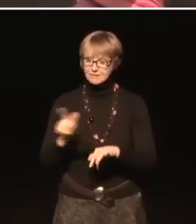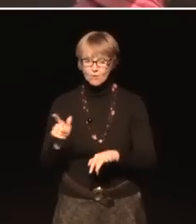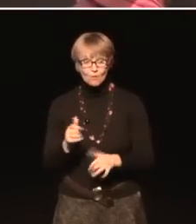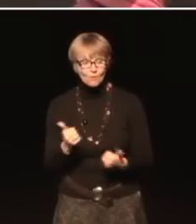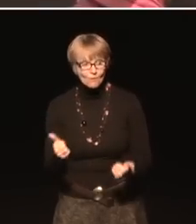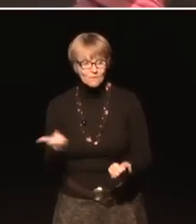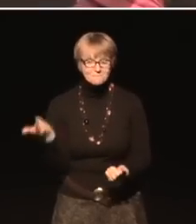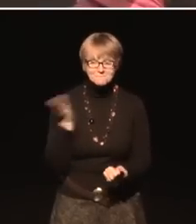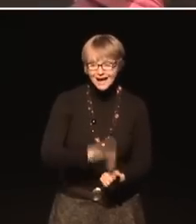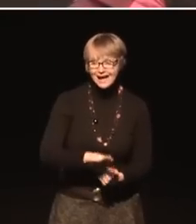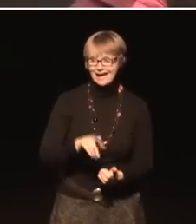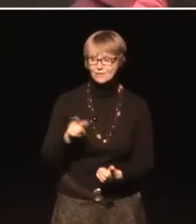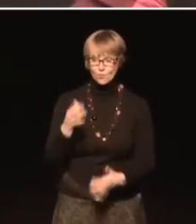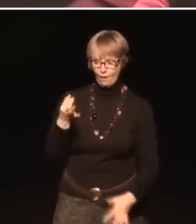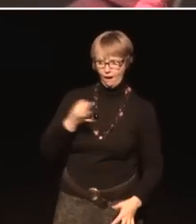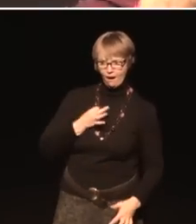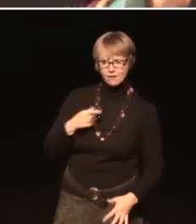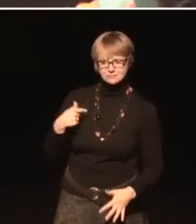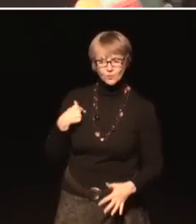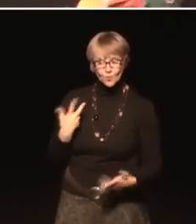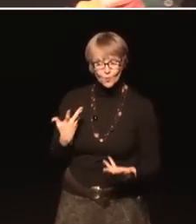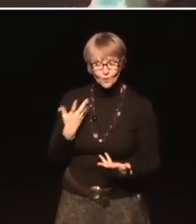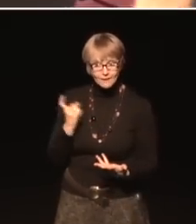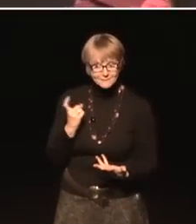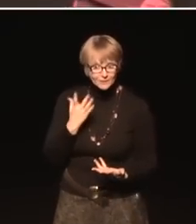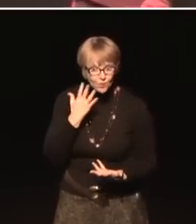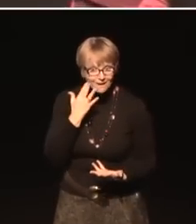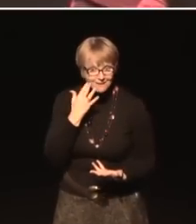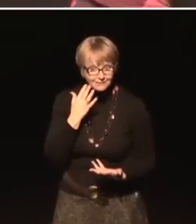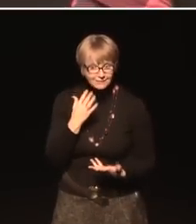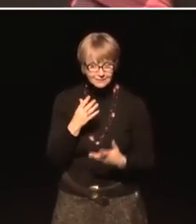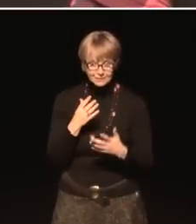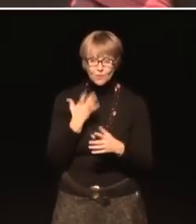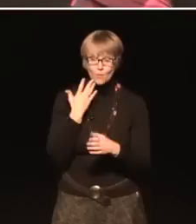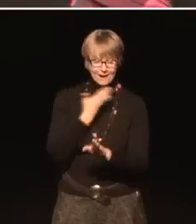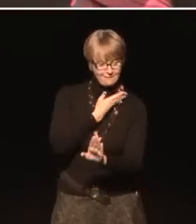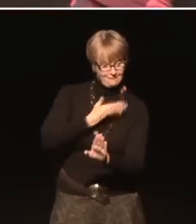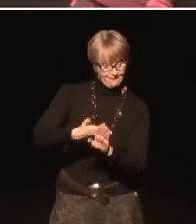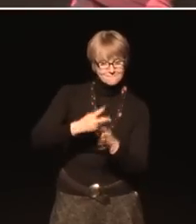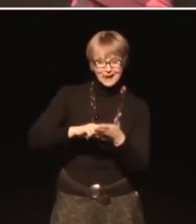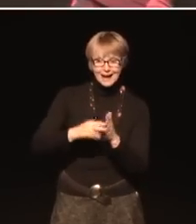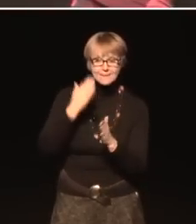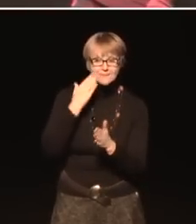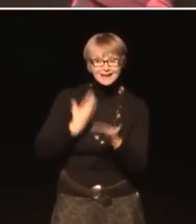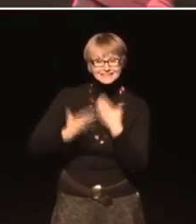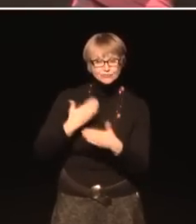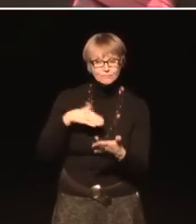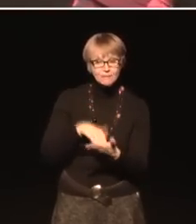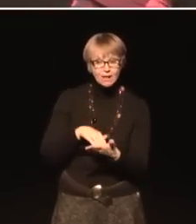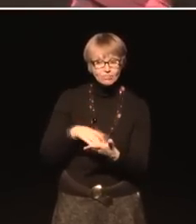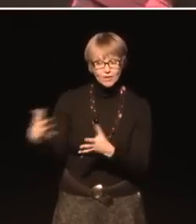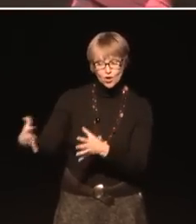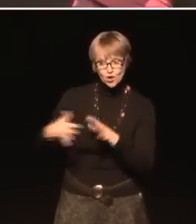lot of calls from in the lead up to Black History Month with people asking me, do you know what's on? And I'll say, yes, go and see that show